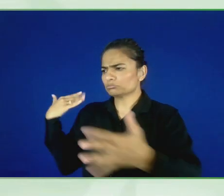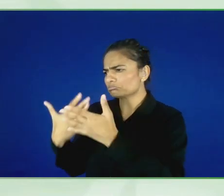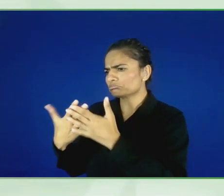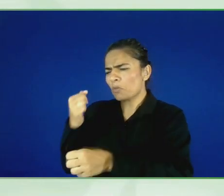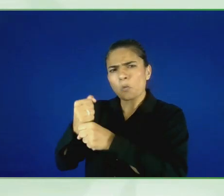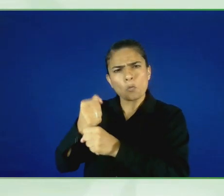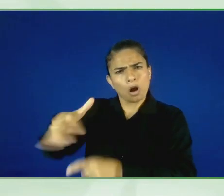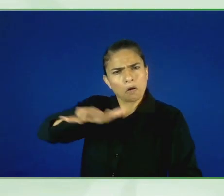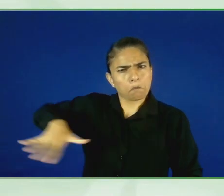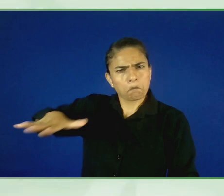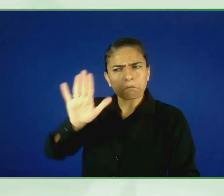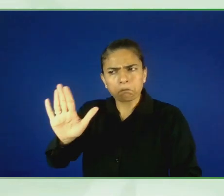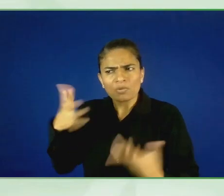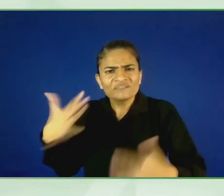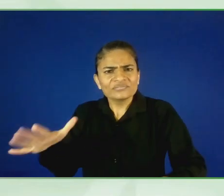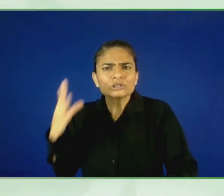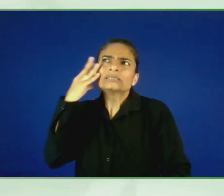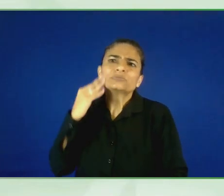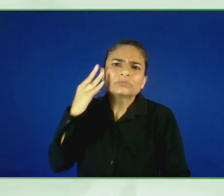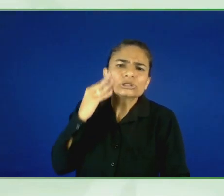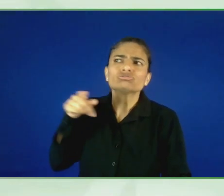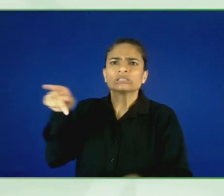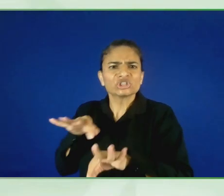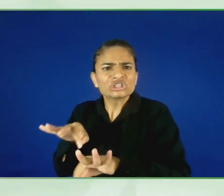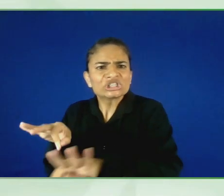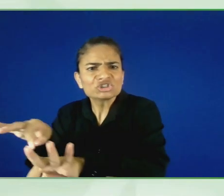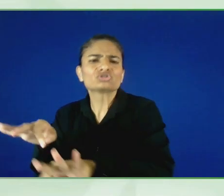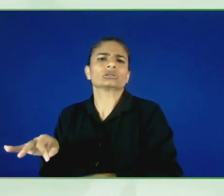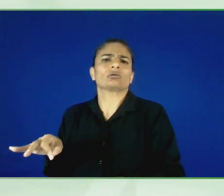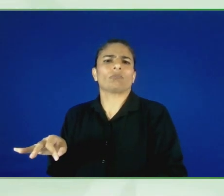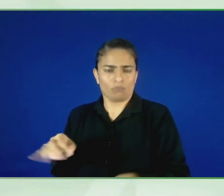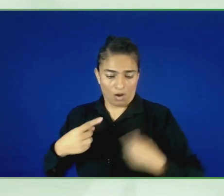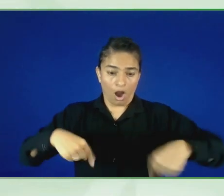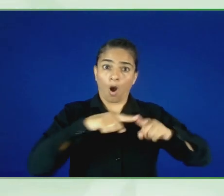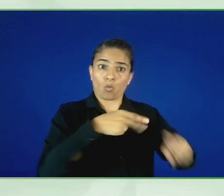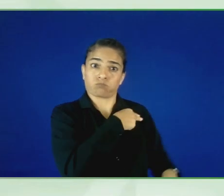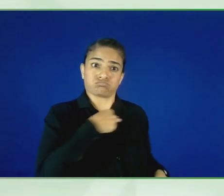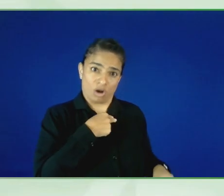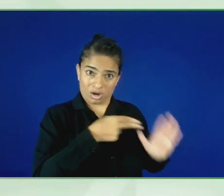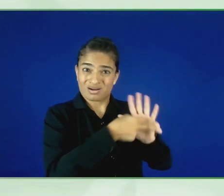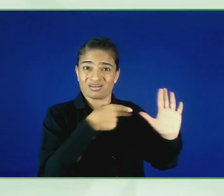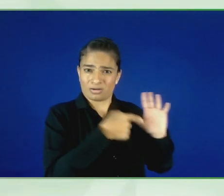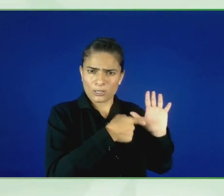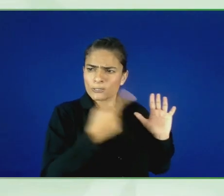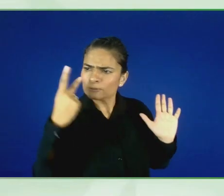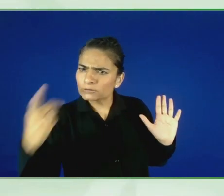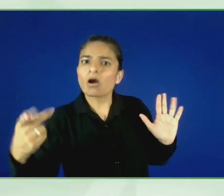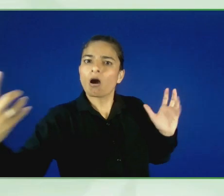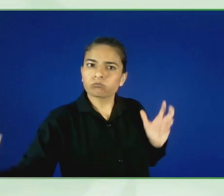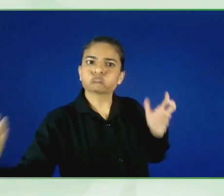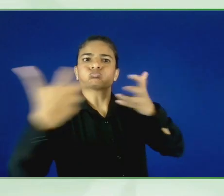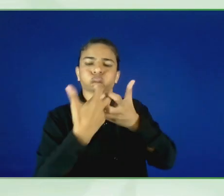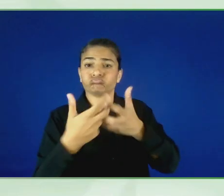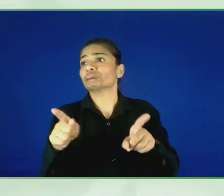branding, product design system, and even procurement practices. What we wanted to achieve with this